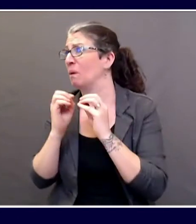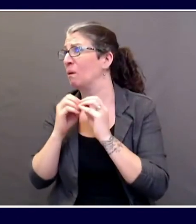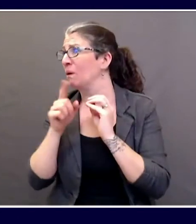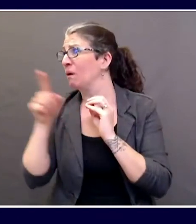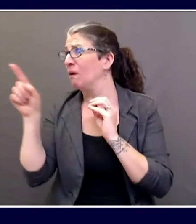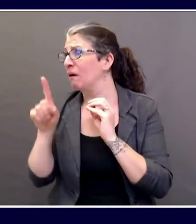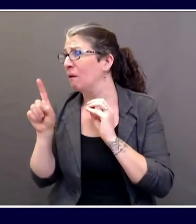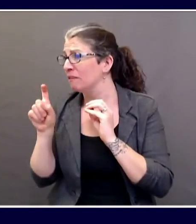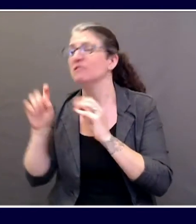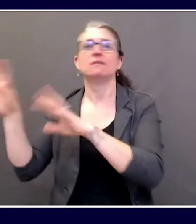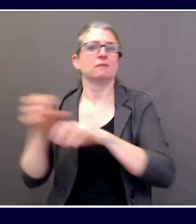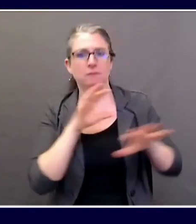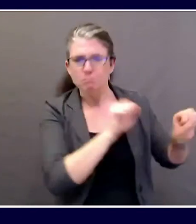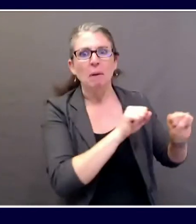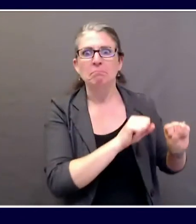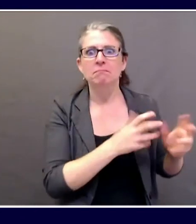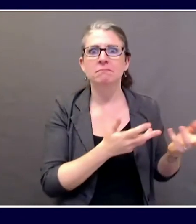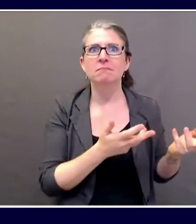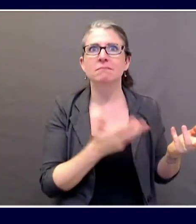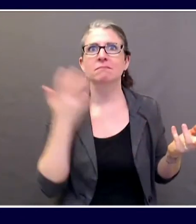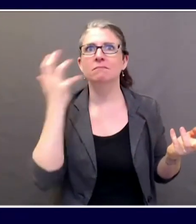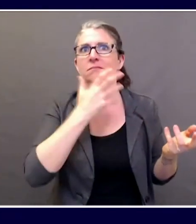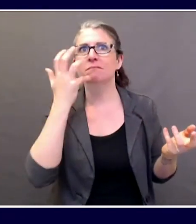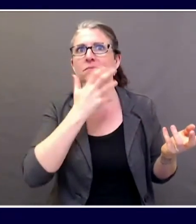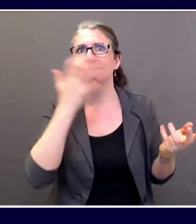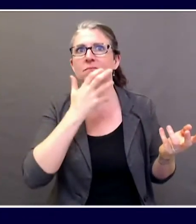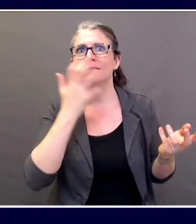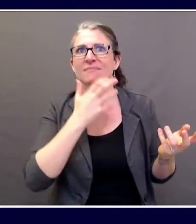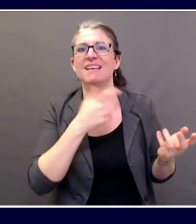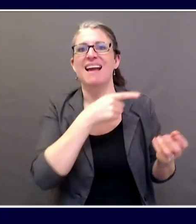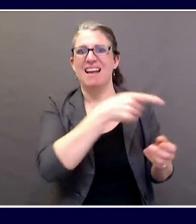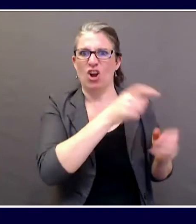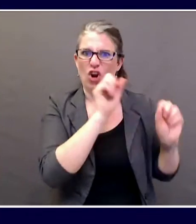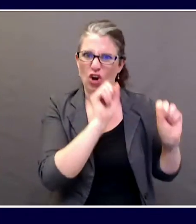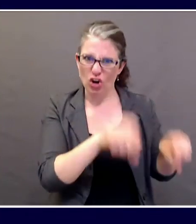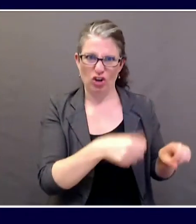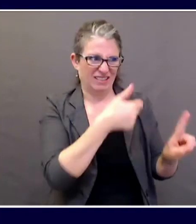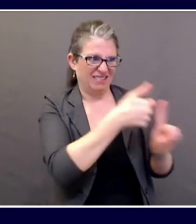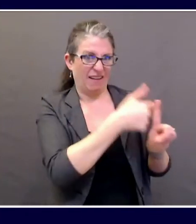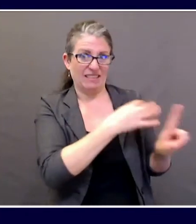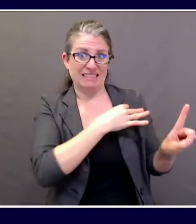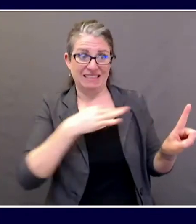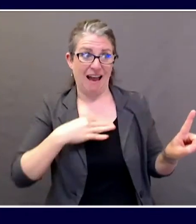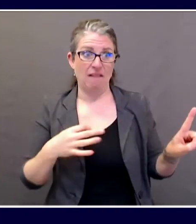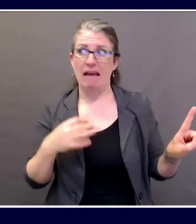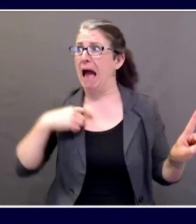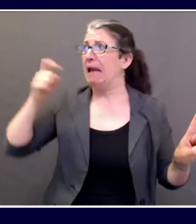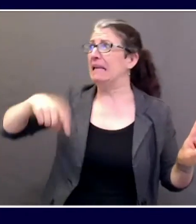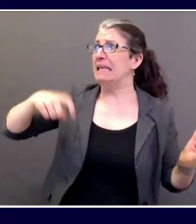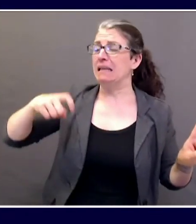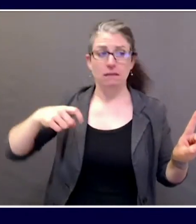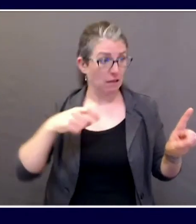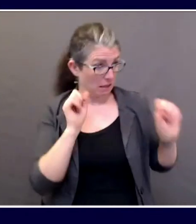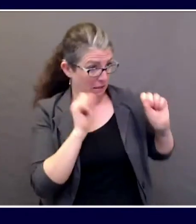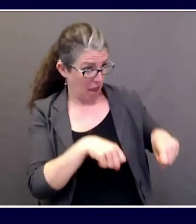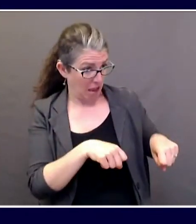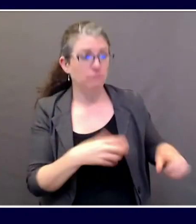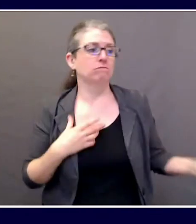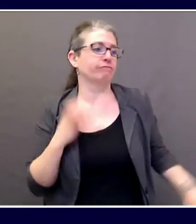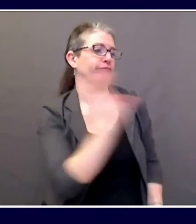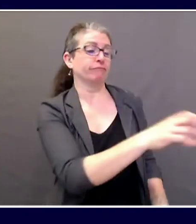on this is that it certainly seems like the Russian interest is highest once eligibility first opens up for a new group. Do we think that